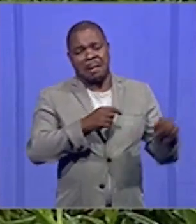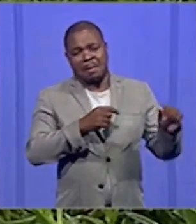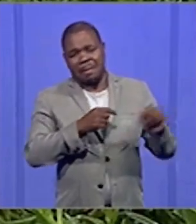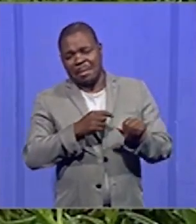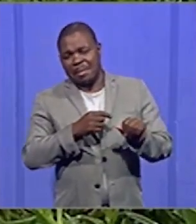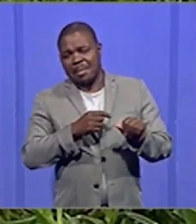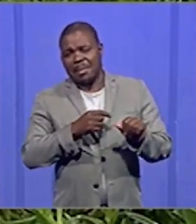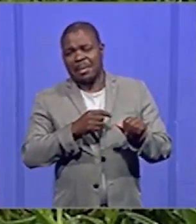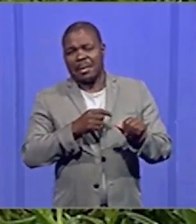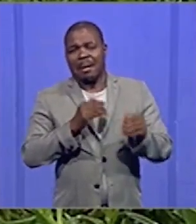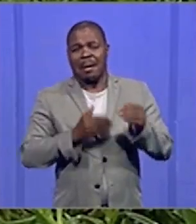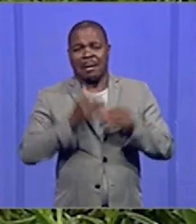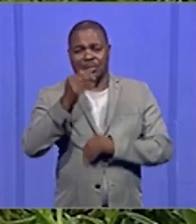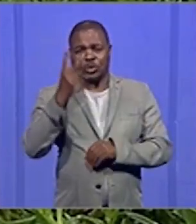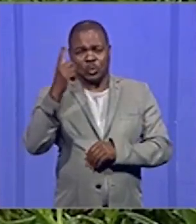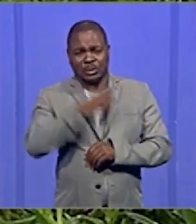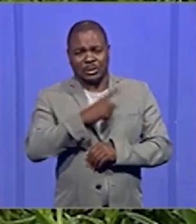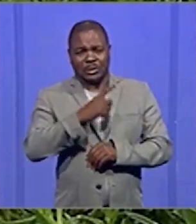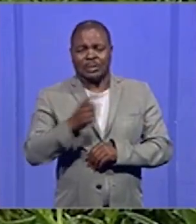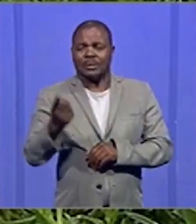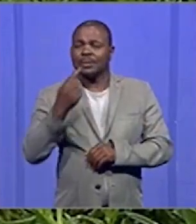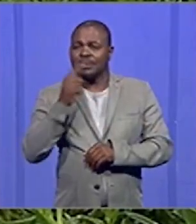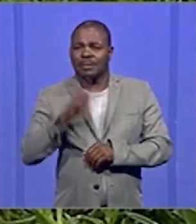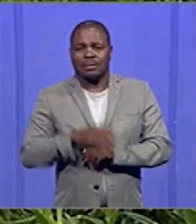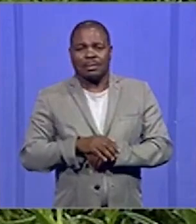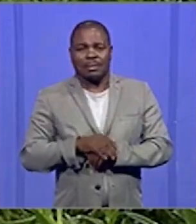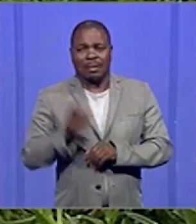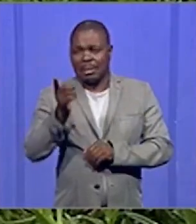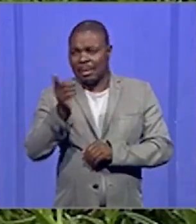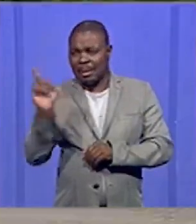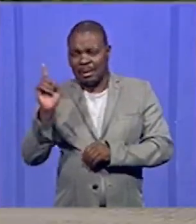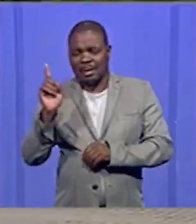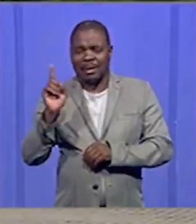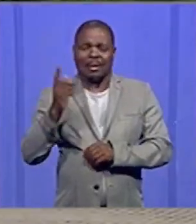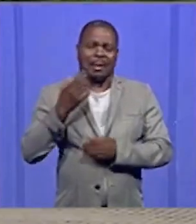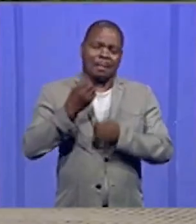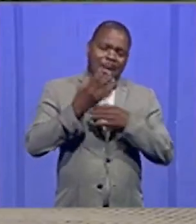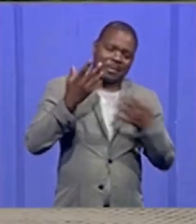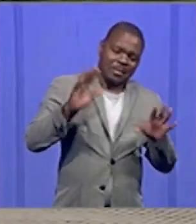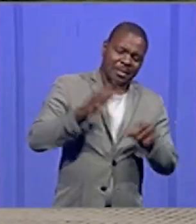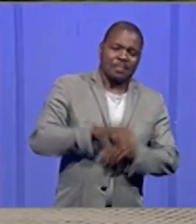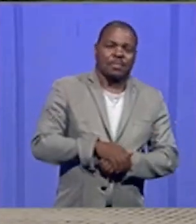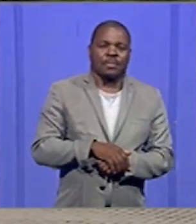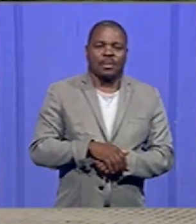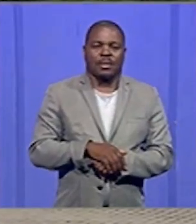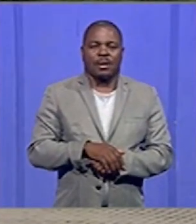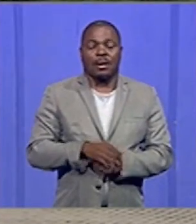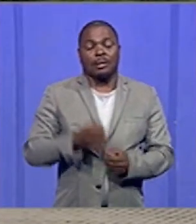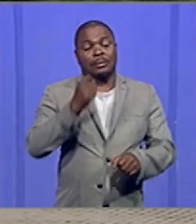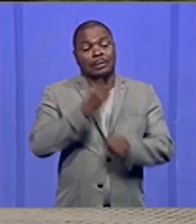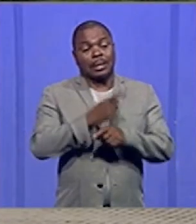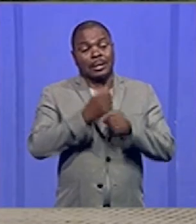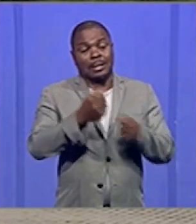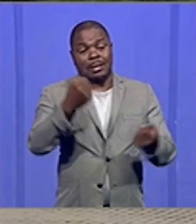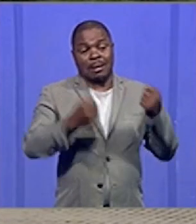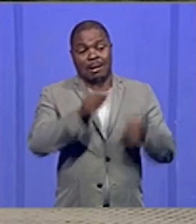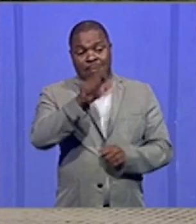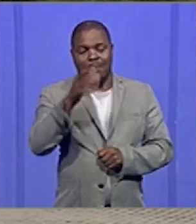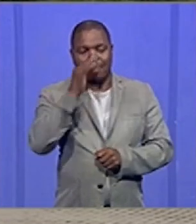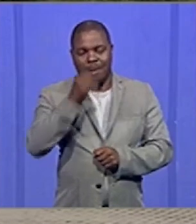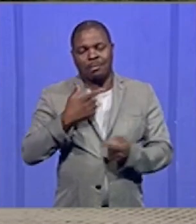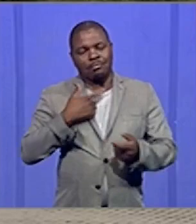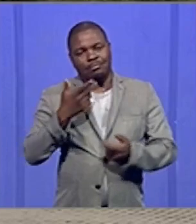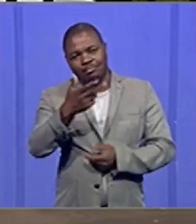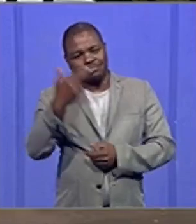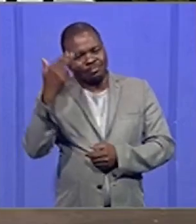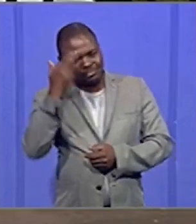2 days, he was saying like those guys they beat him. Fela bora ditekisi ba re bosenyi jono mo lefelong leno